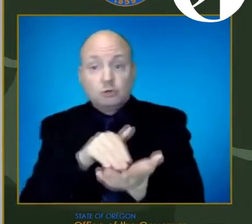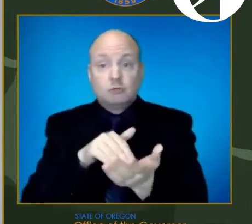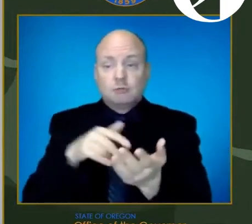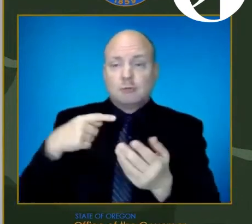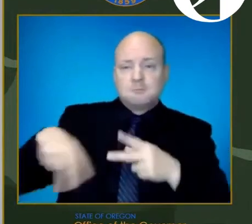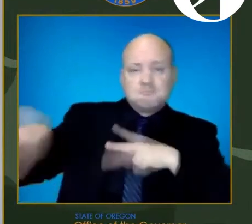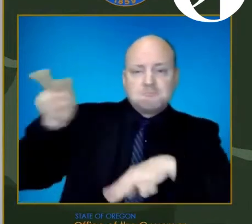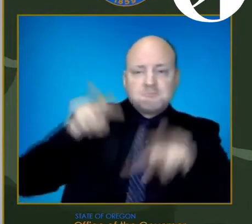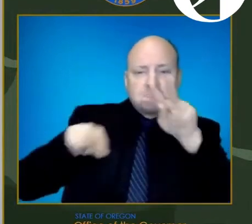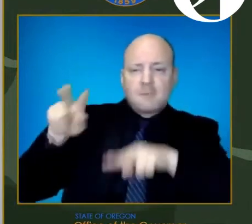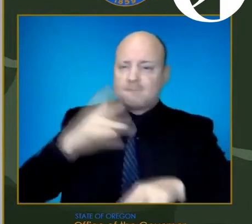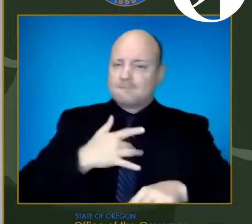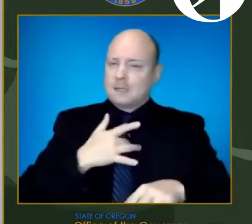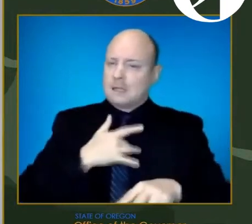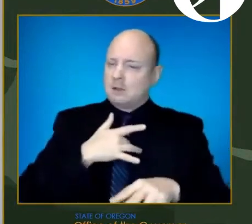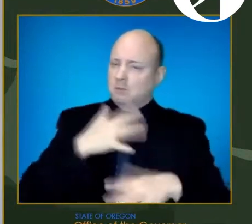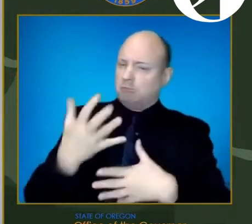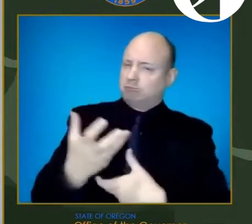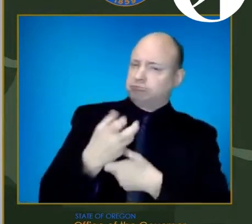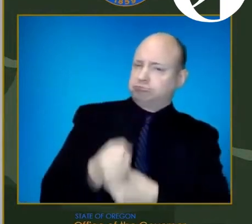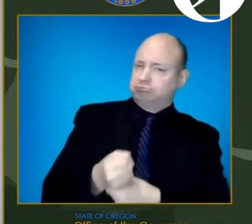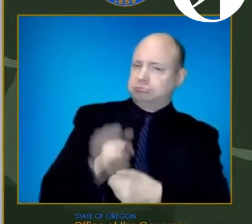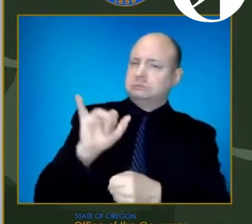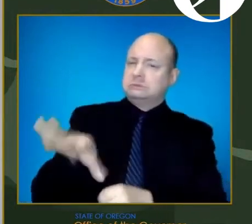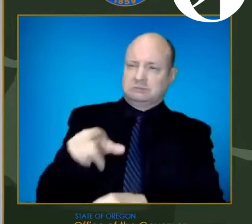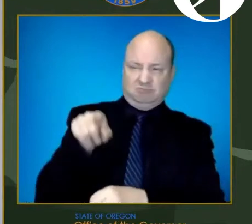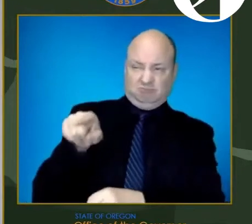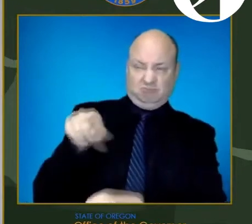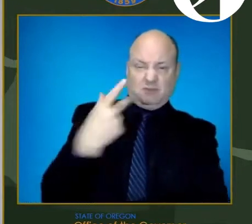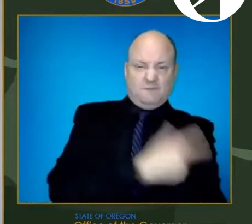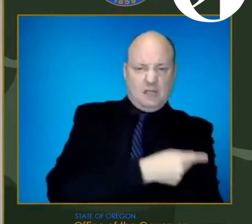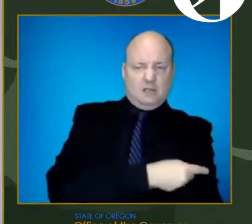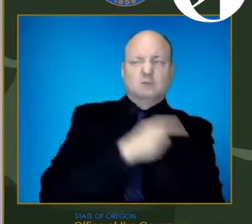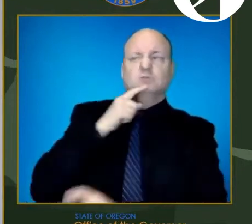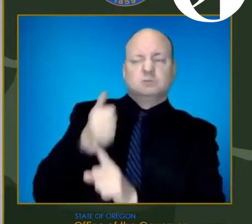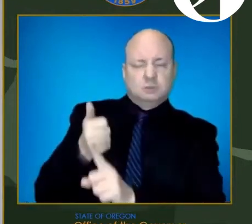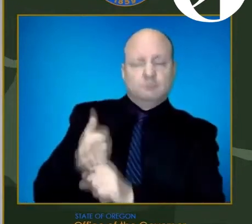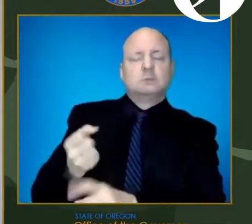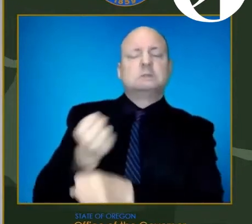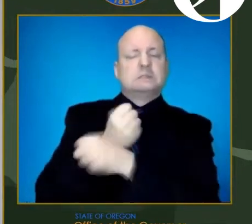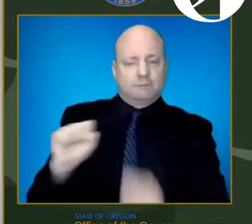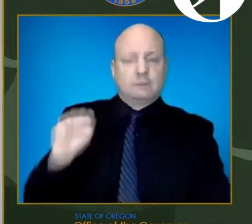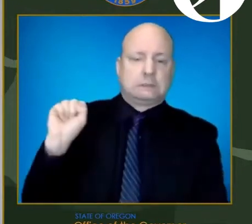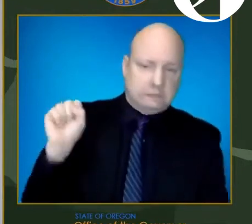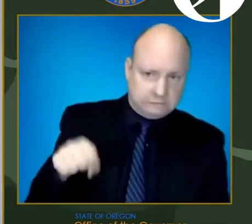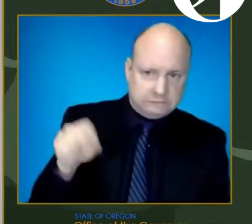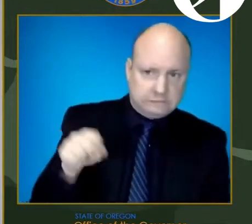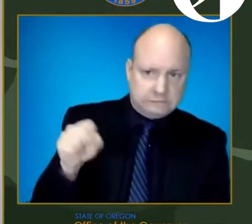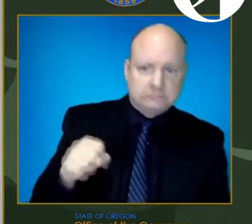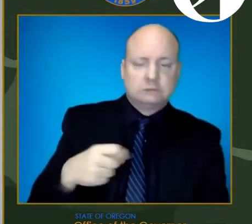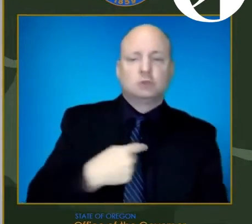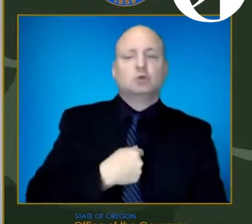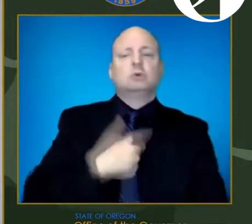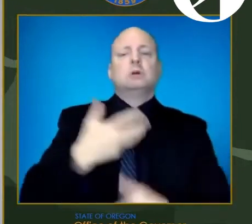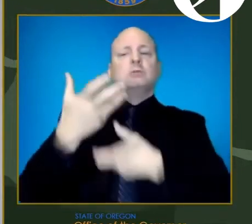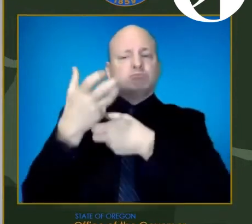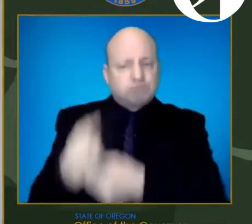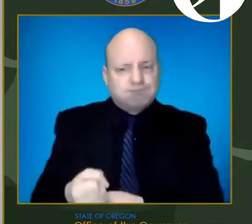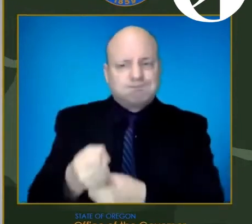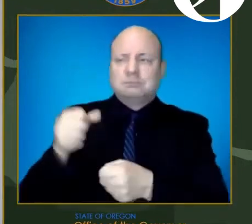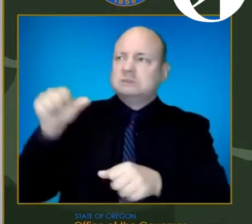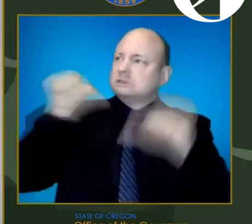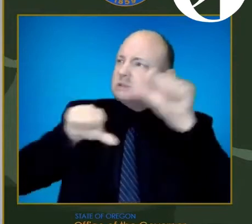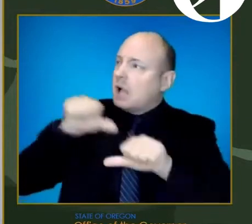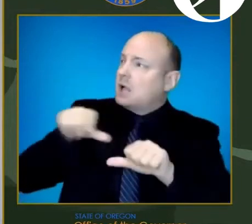really confident in this vaccine. We feel that it's safe for us and for the community, and we really trust the scientists and the researchers